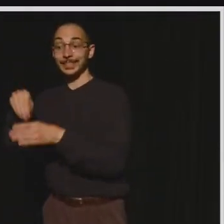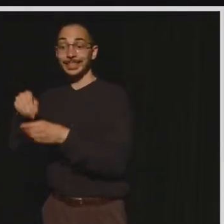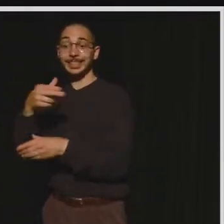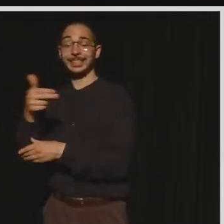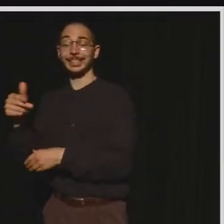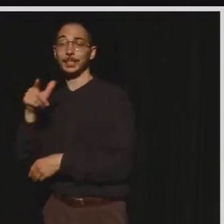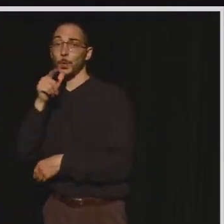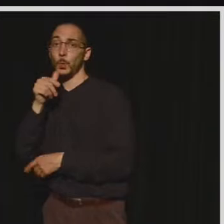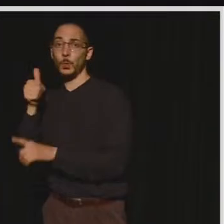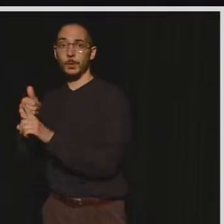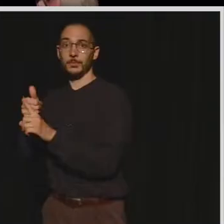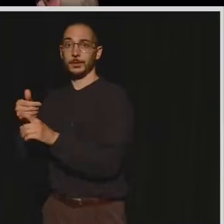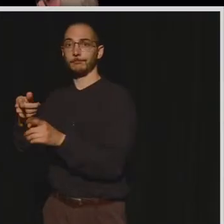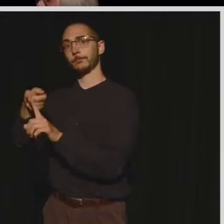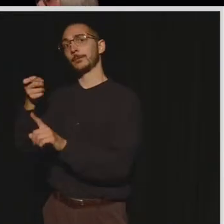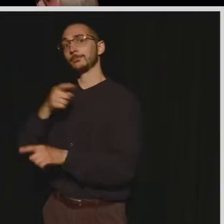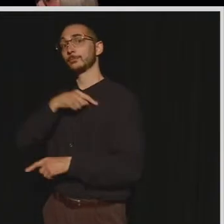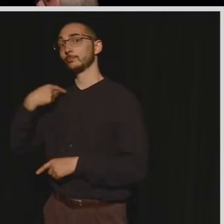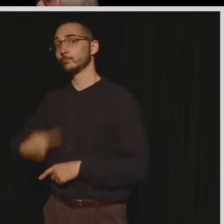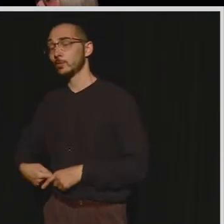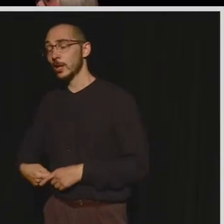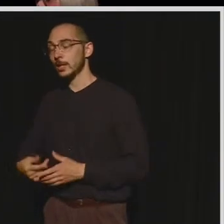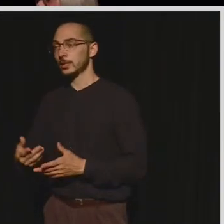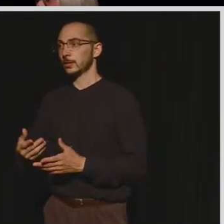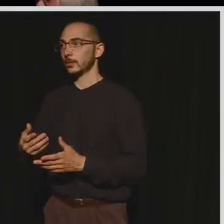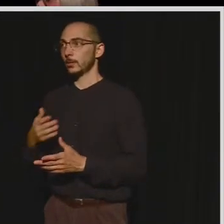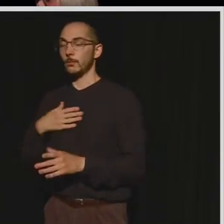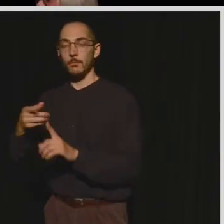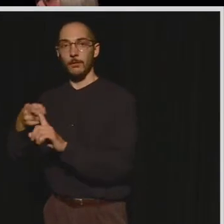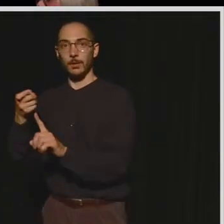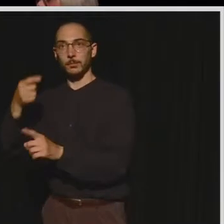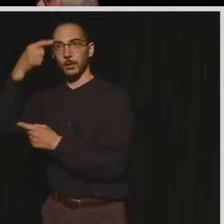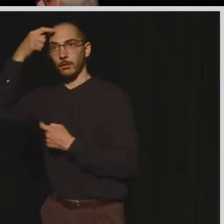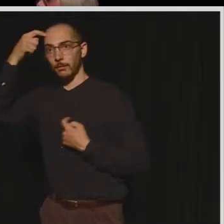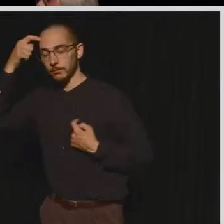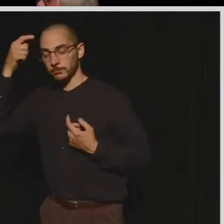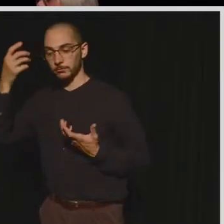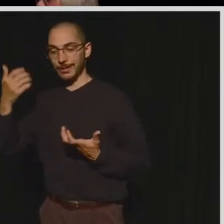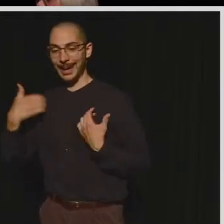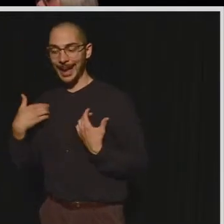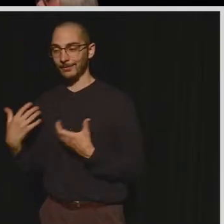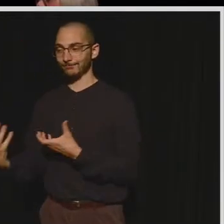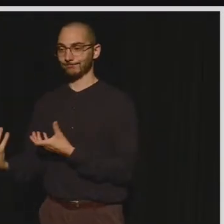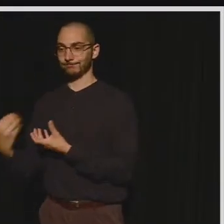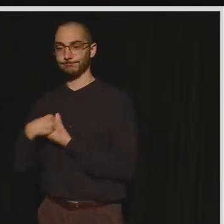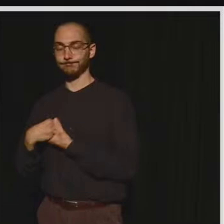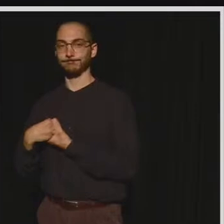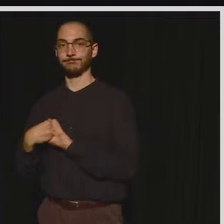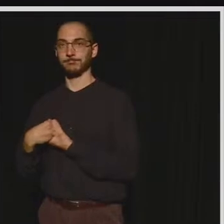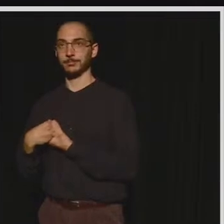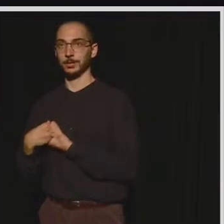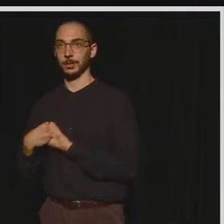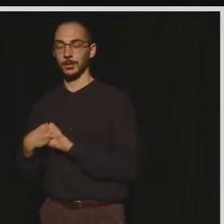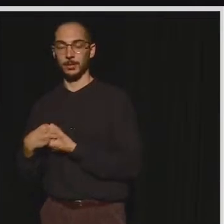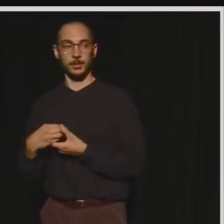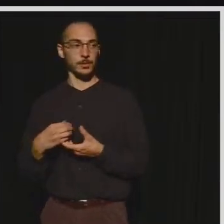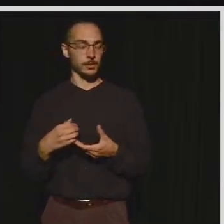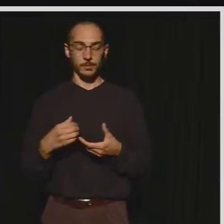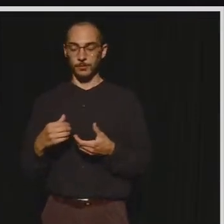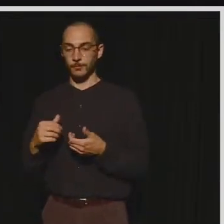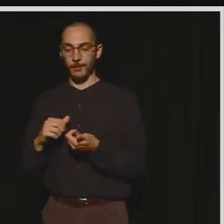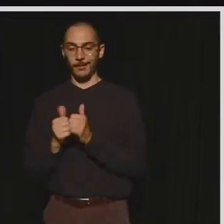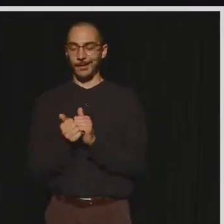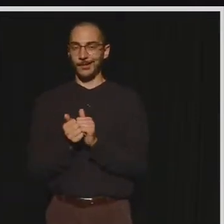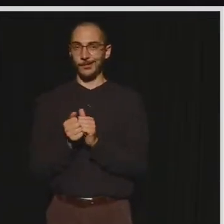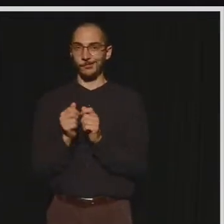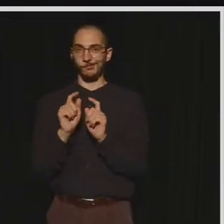that's happening, it brought back so many things that I thought I already dealt with. And so now I'm like, okay, am I sharing that on social media? No, because